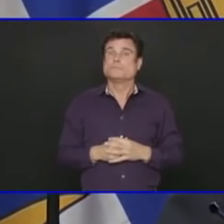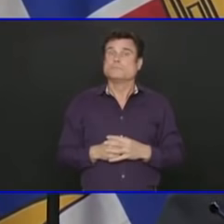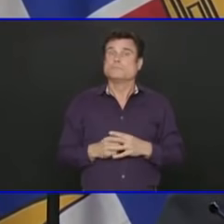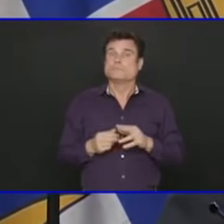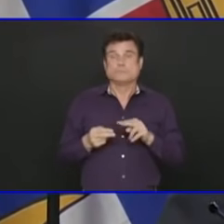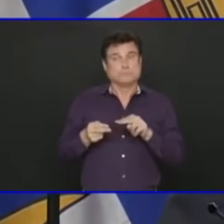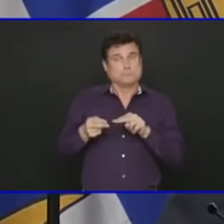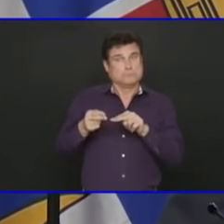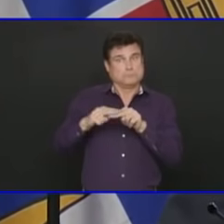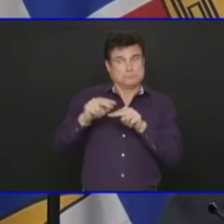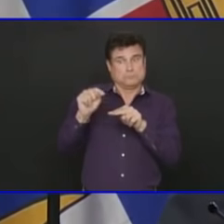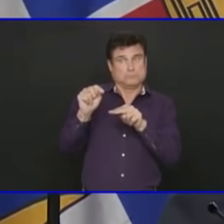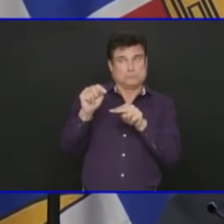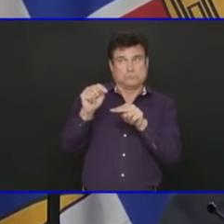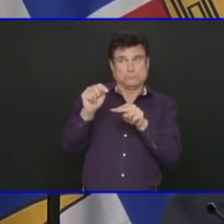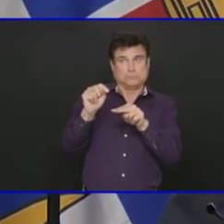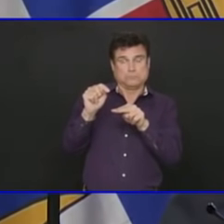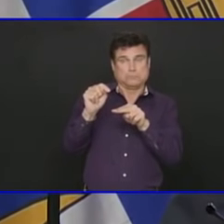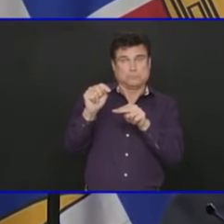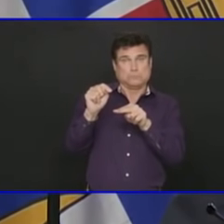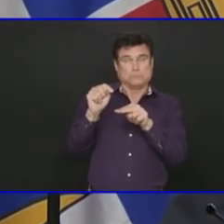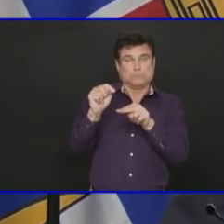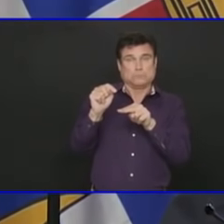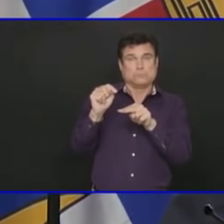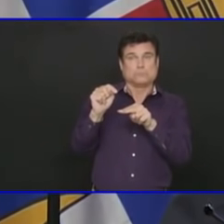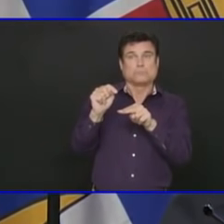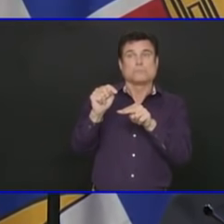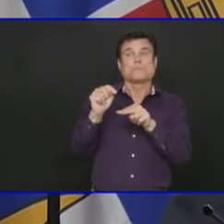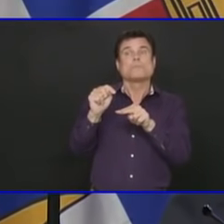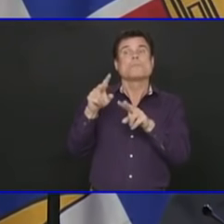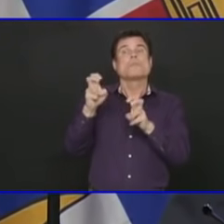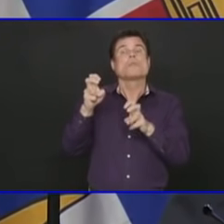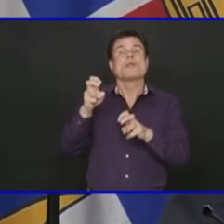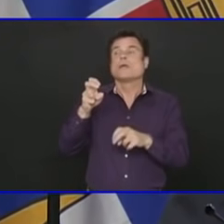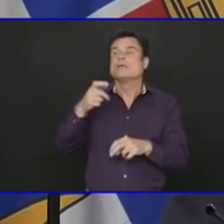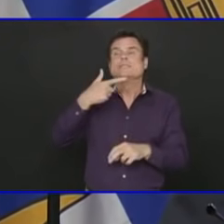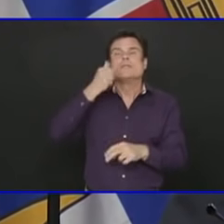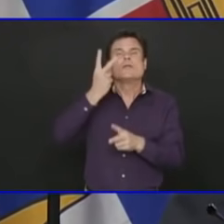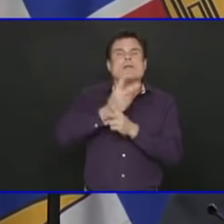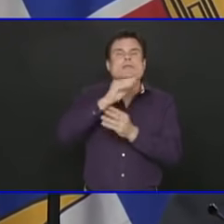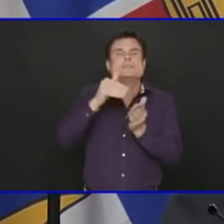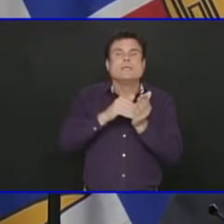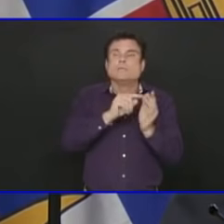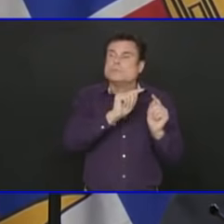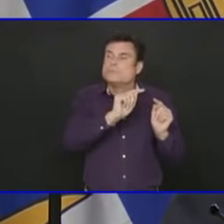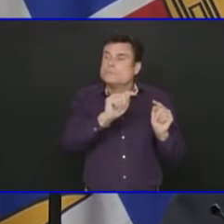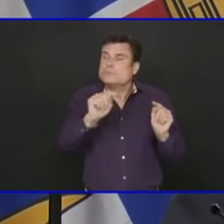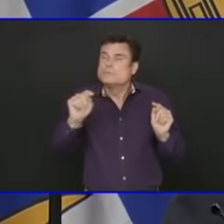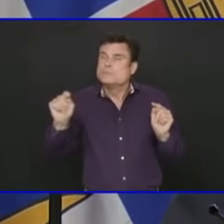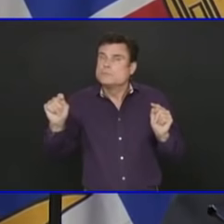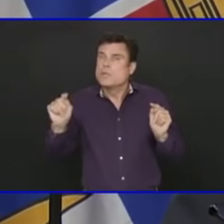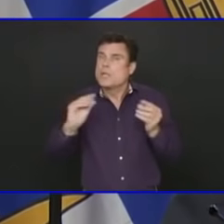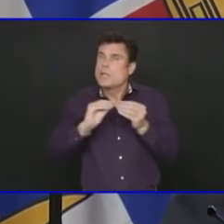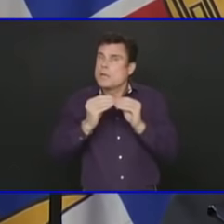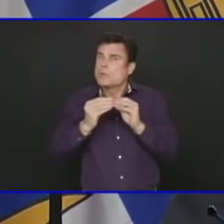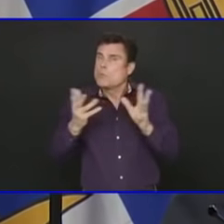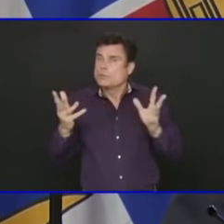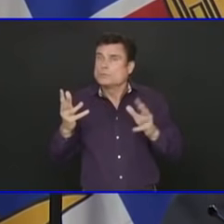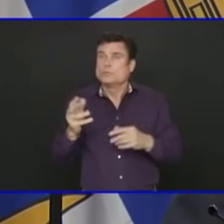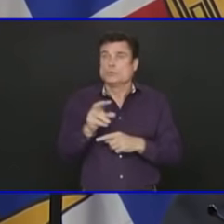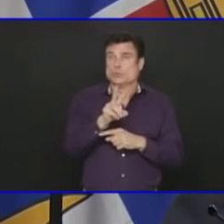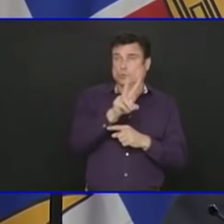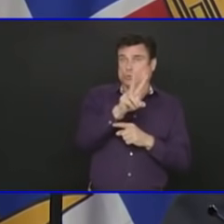affected, bringing our total in those areas to 266 residents and 168 staff. In